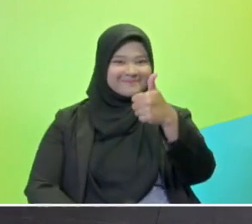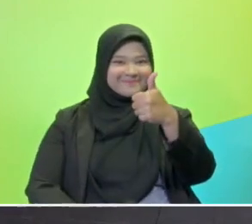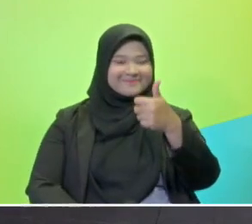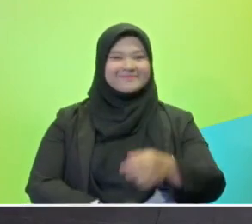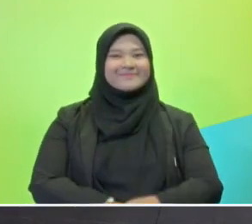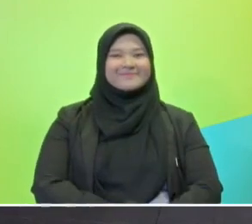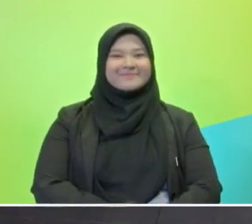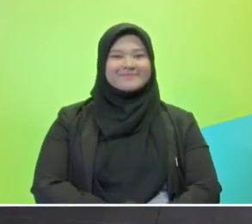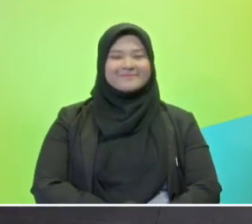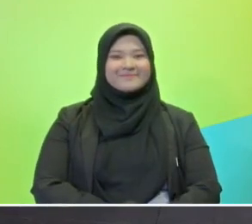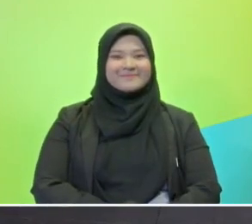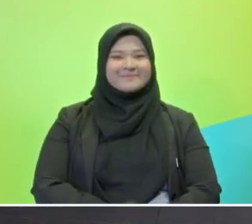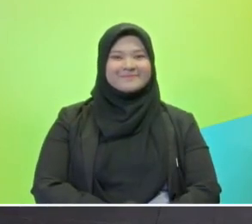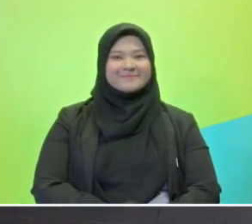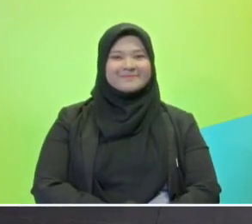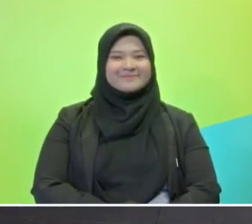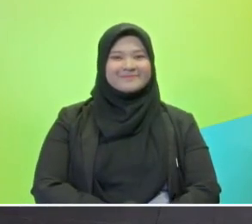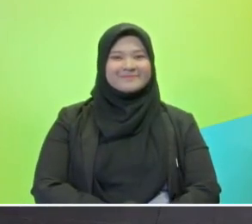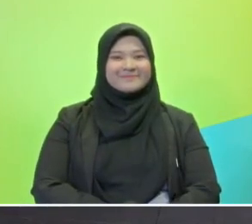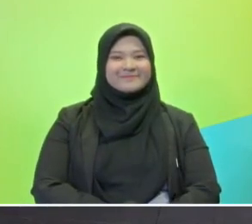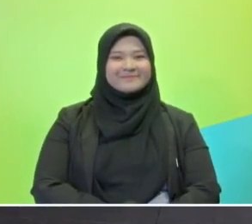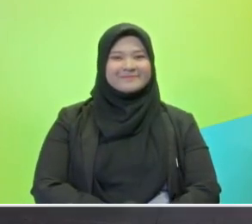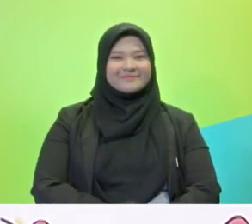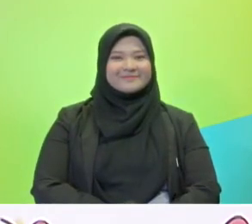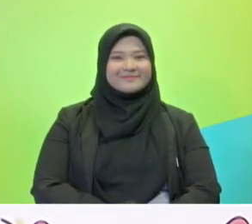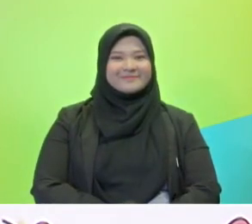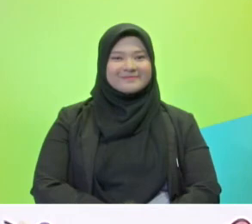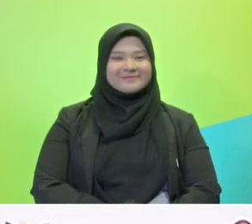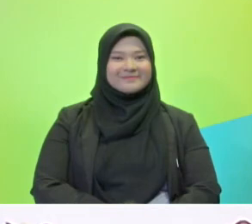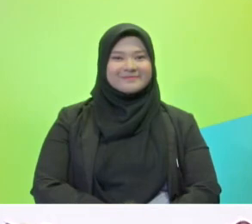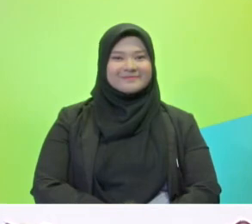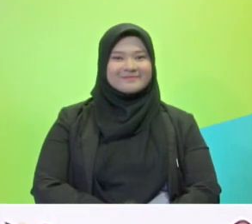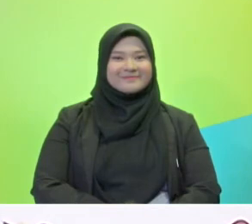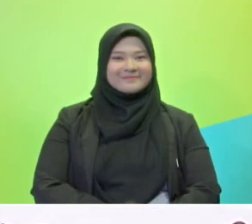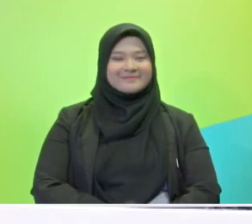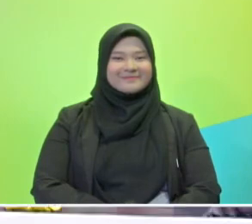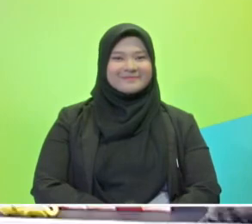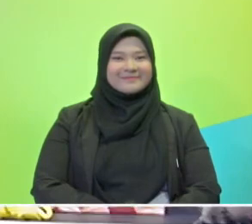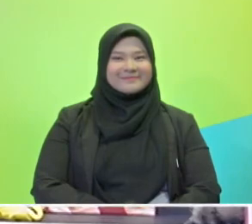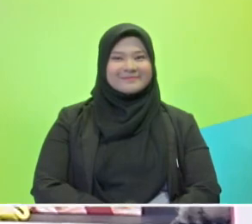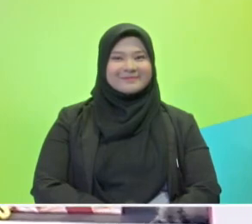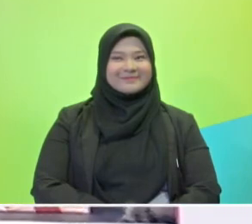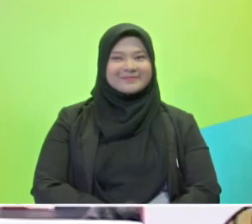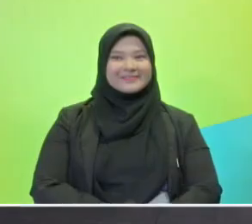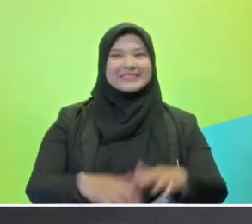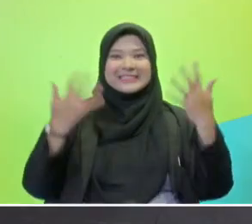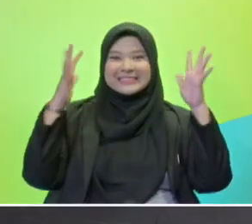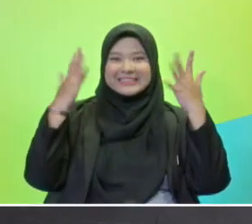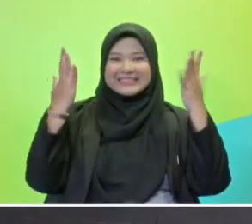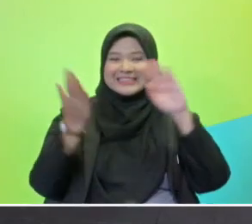Yeah, one unicorn for Fatih. Okay. Congratulations, Fatih. Yes, there thank you go. Thank